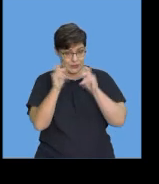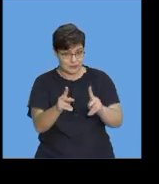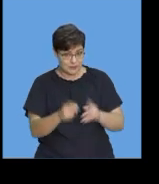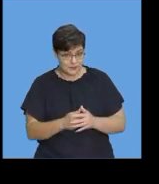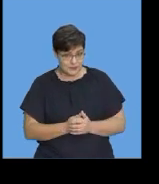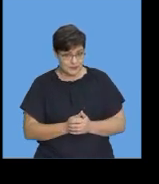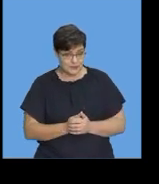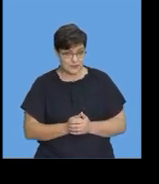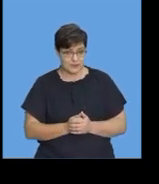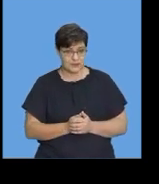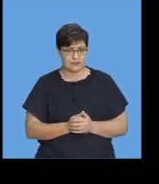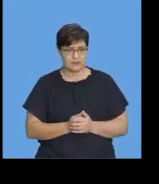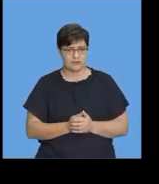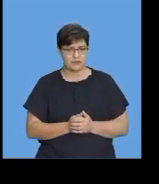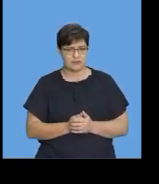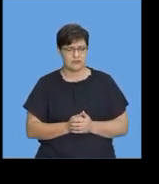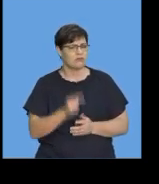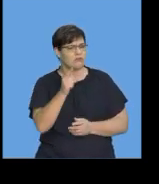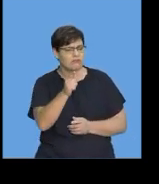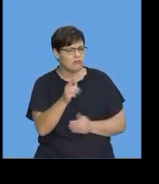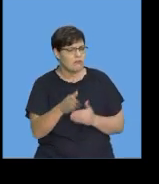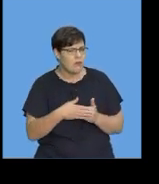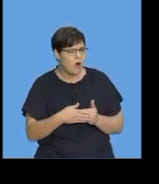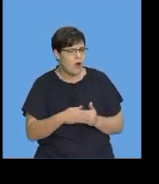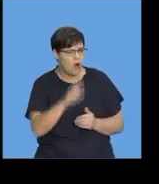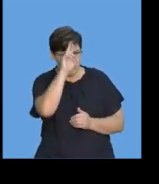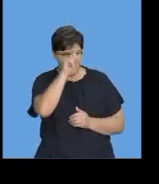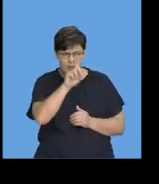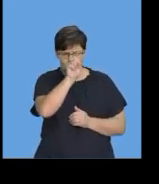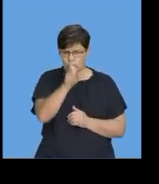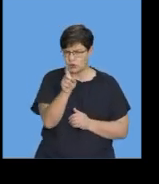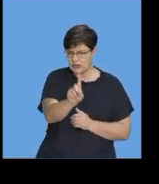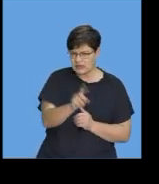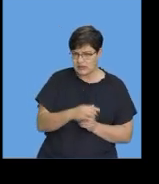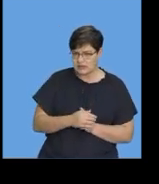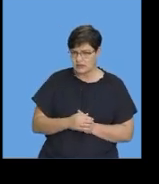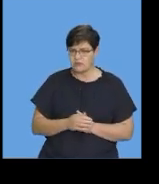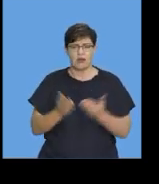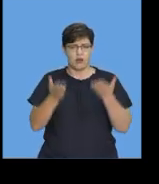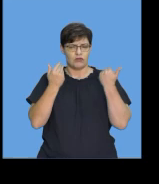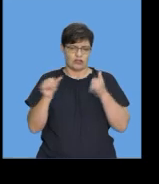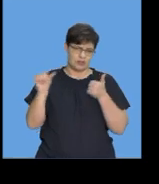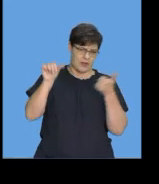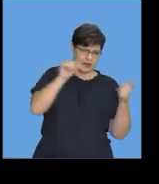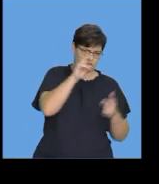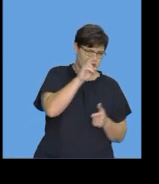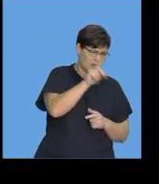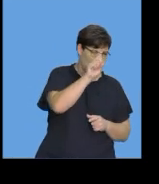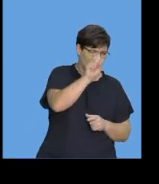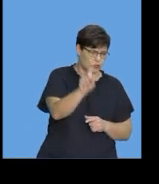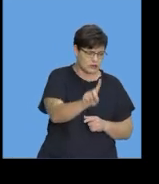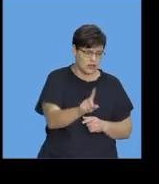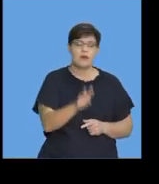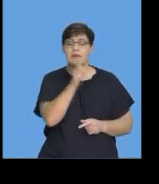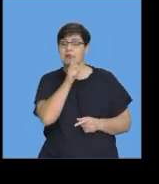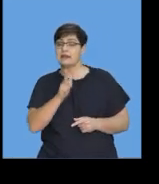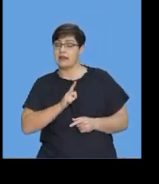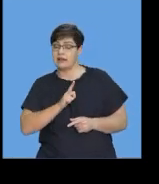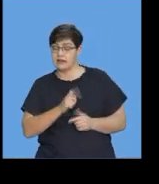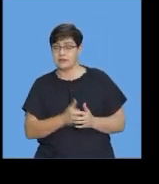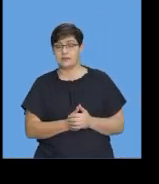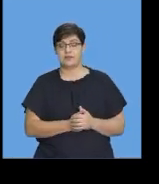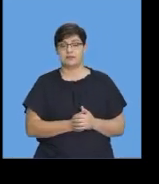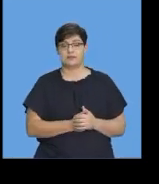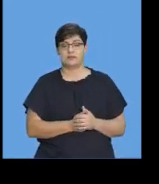Okay. What was I told further? If you remember the question, let's just go and refresh our memories here. We were told